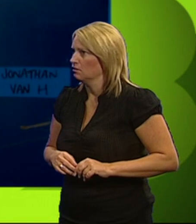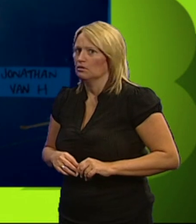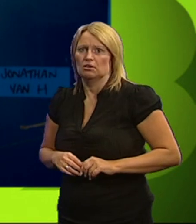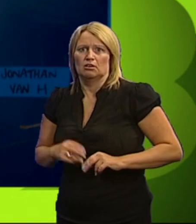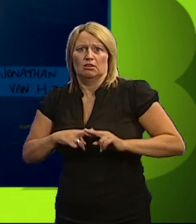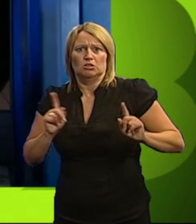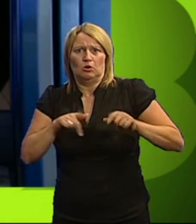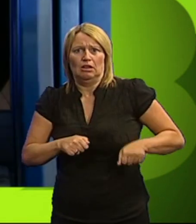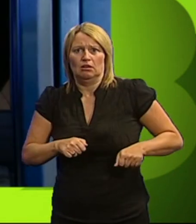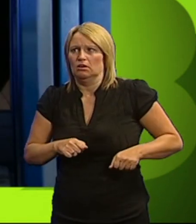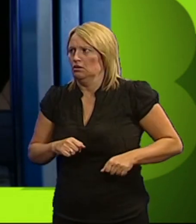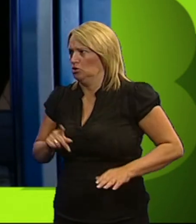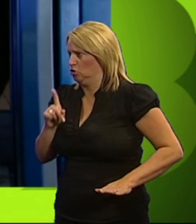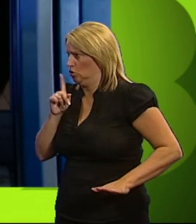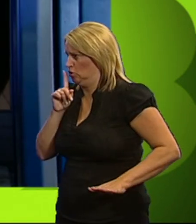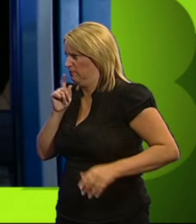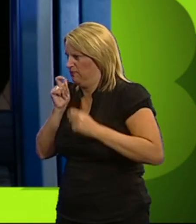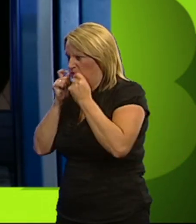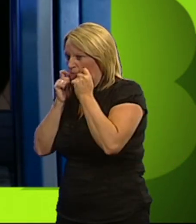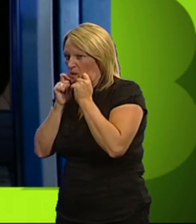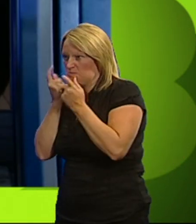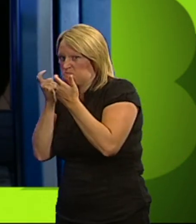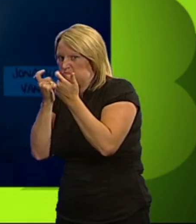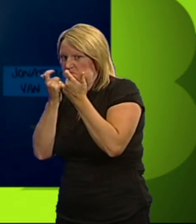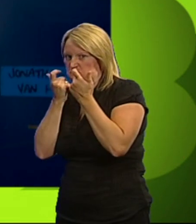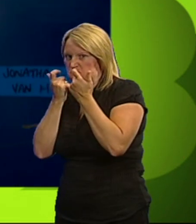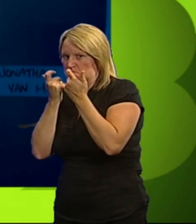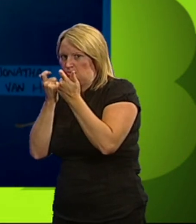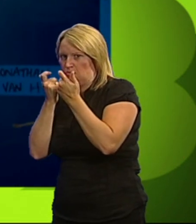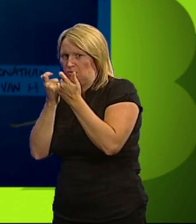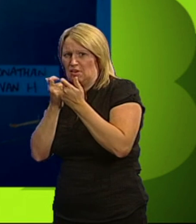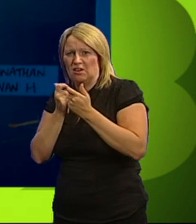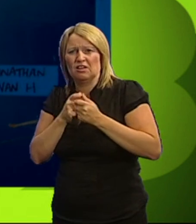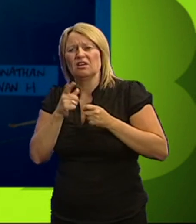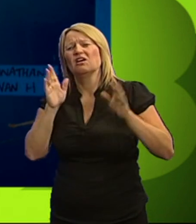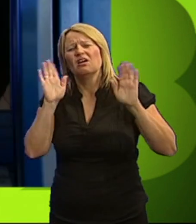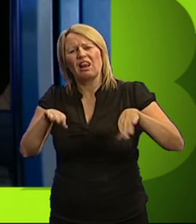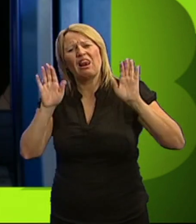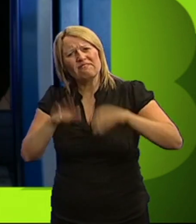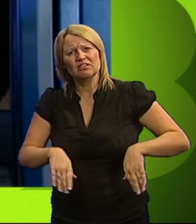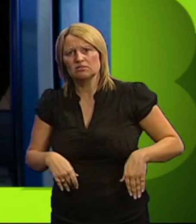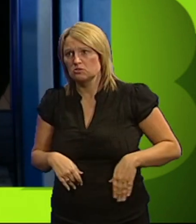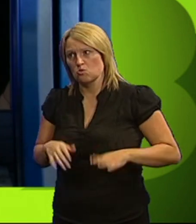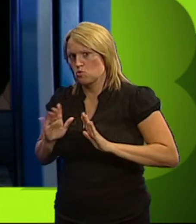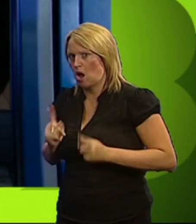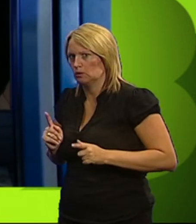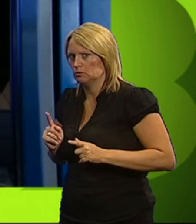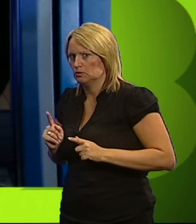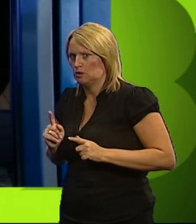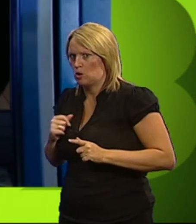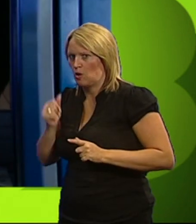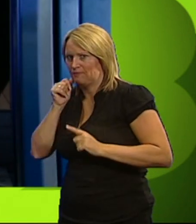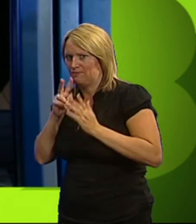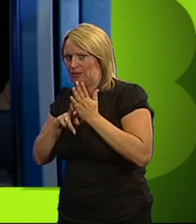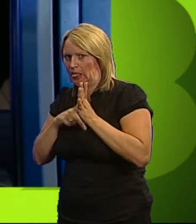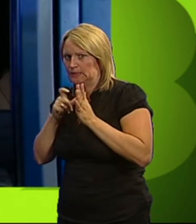Dad, what are you doing? Shh. Vampire surveillance. Can't we give Selene a rest? No, we can't. I know Vlad's a